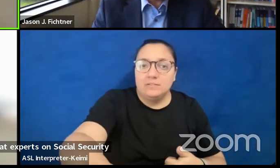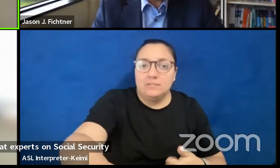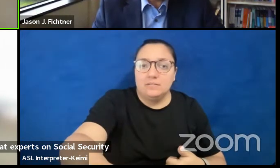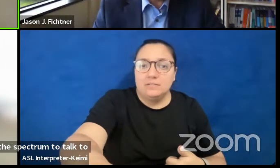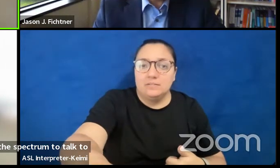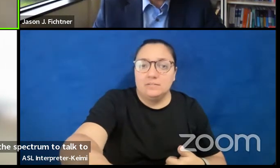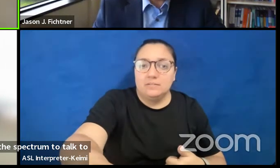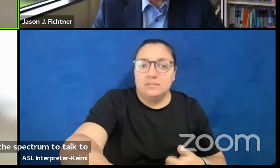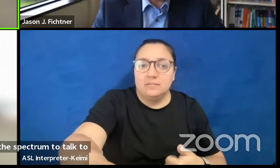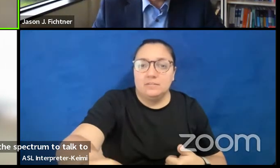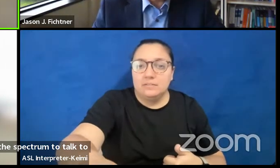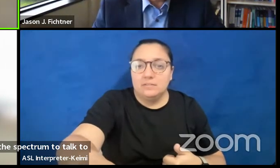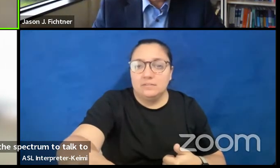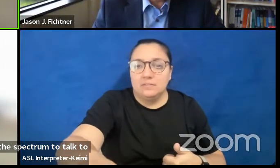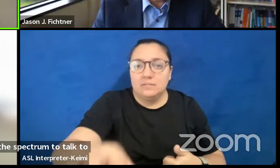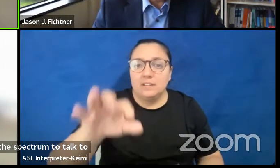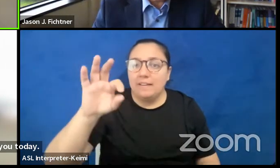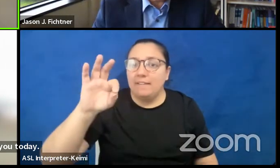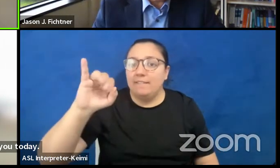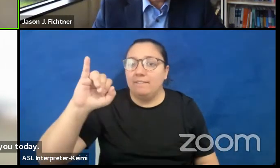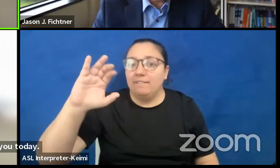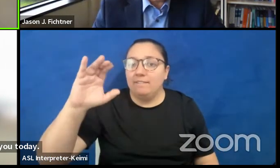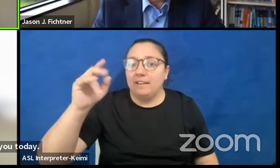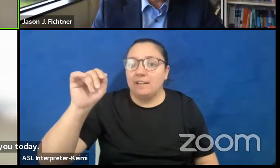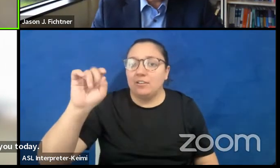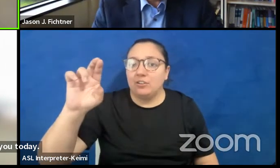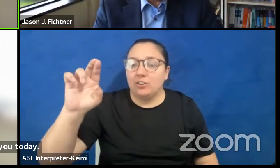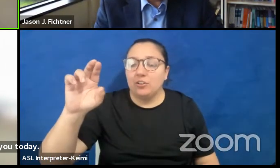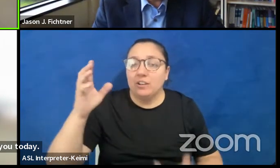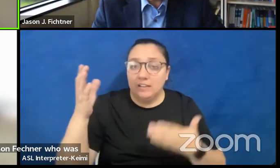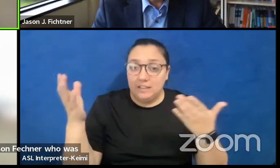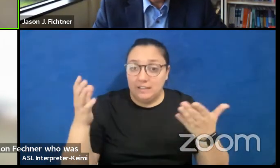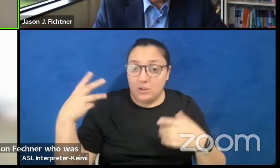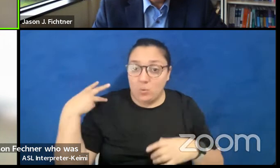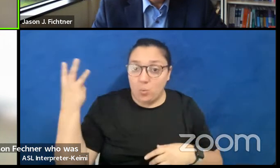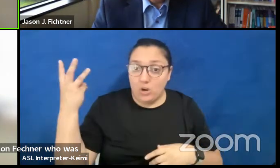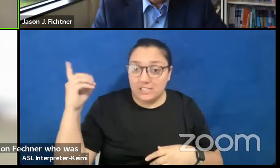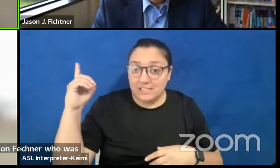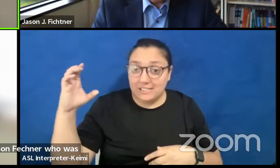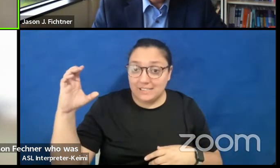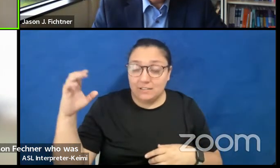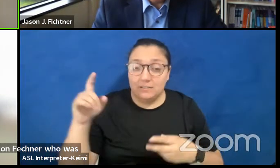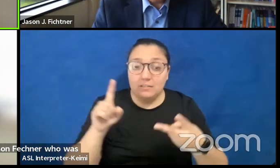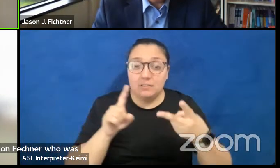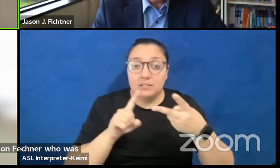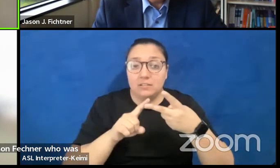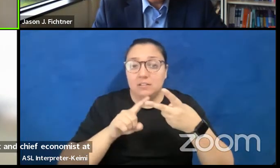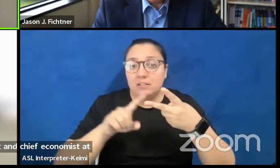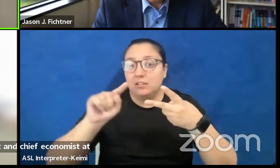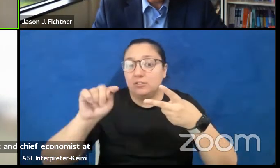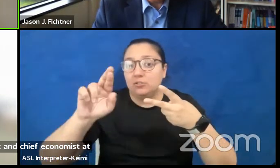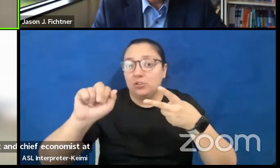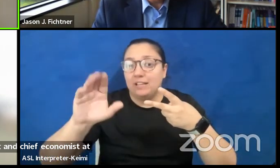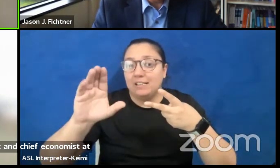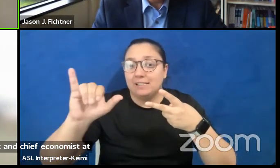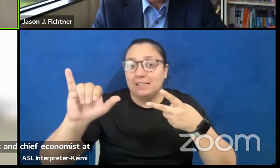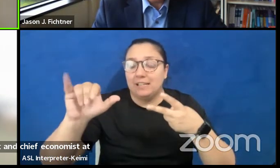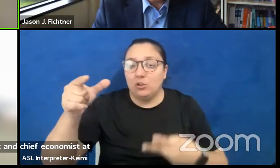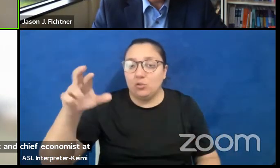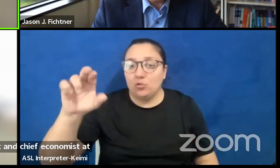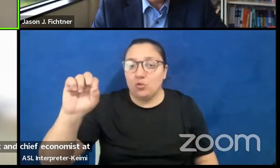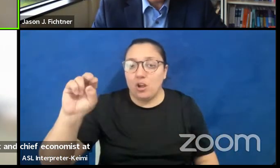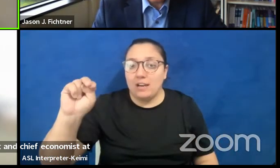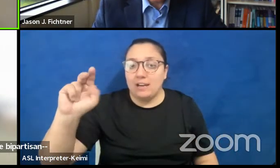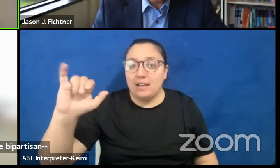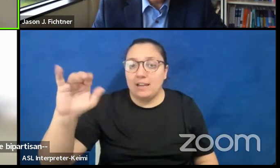the Bipartisan Policy Center here in Washington, D.C. We also have Tracy Groninger, who's Managing Director